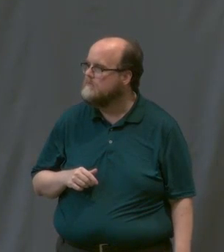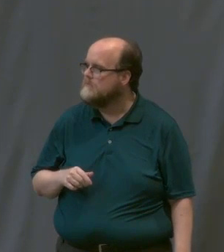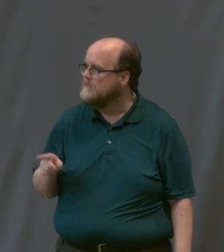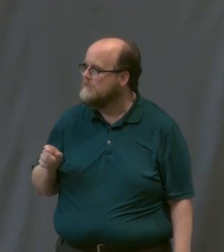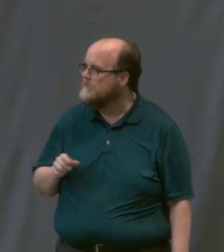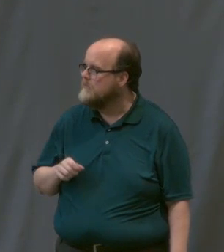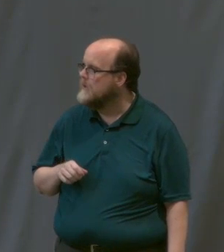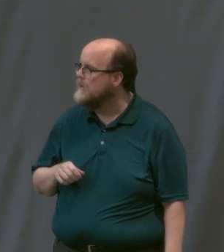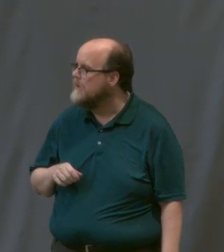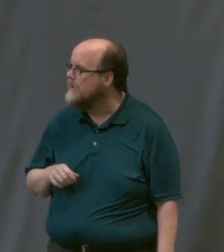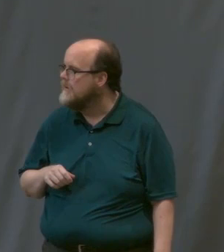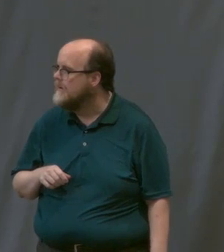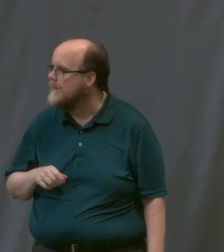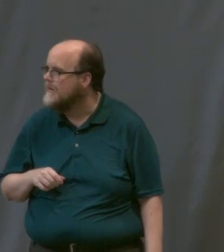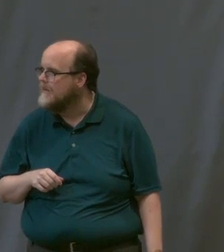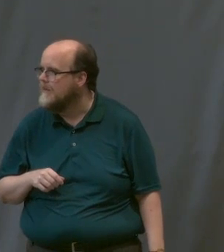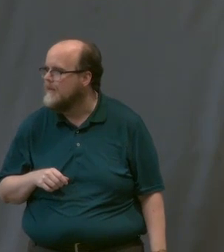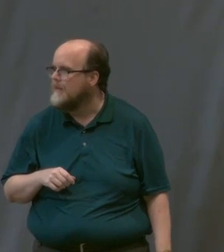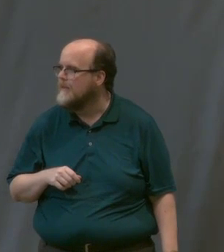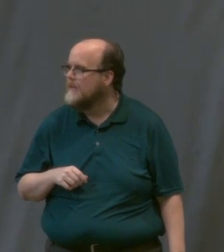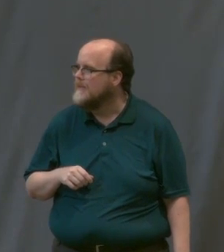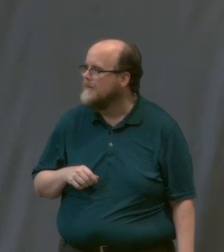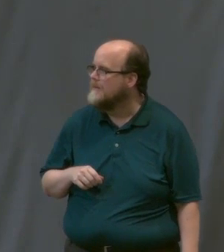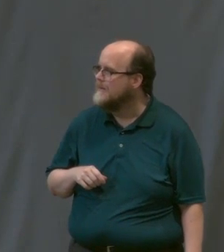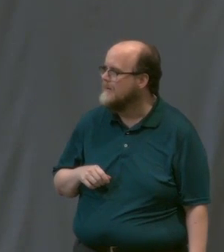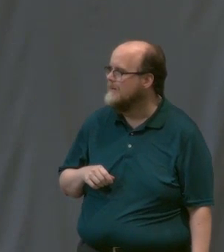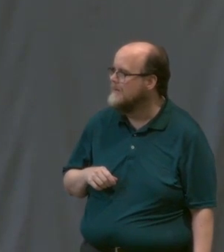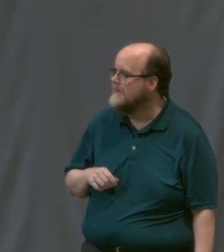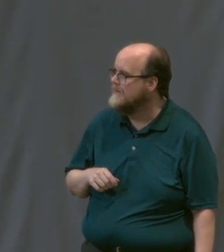Yes, sir. Let me walk to you.